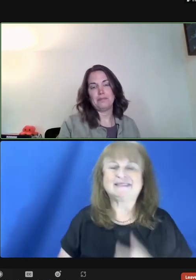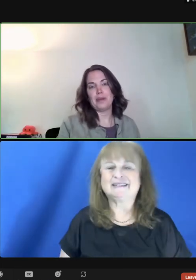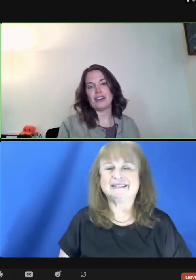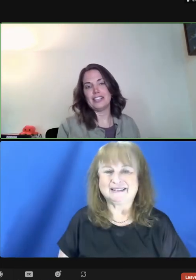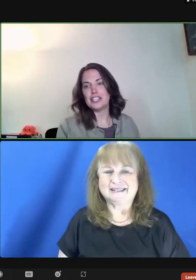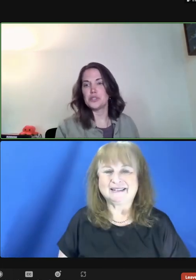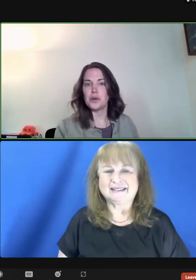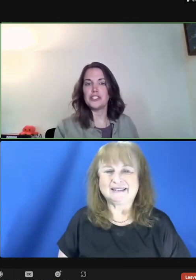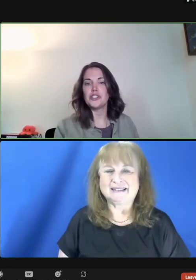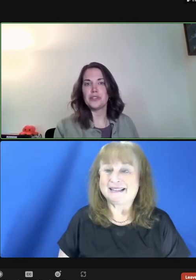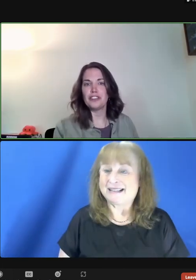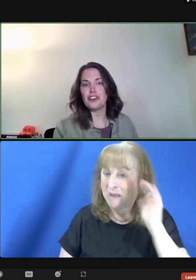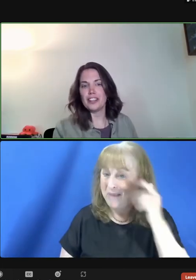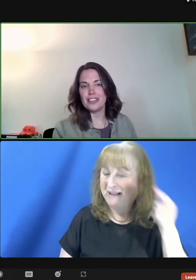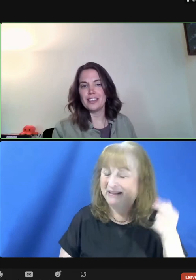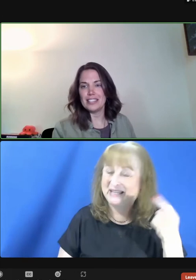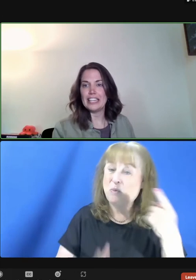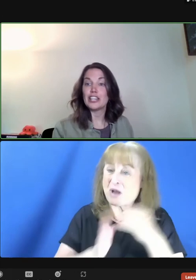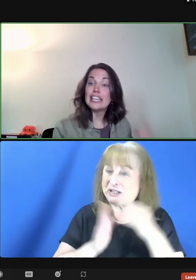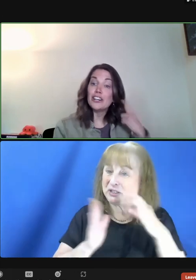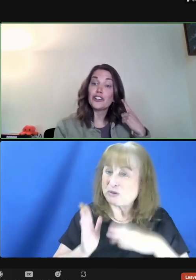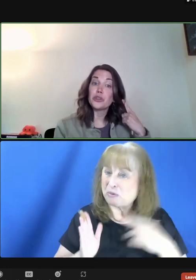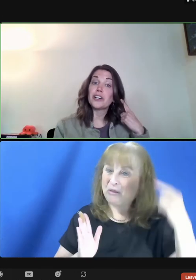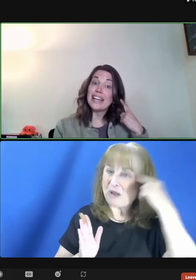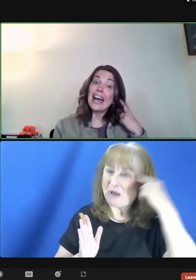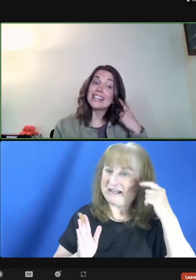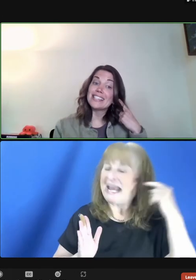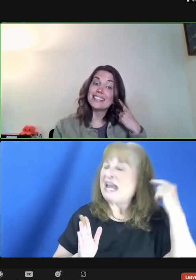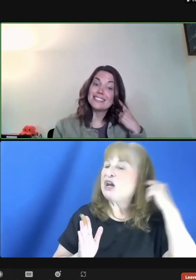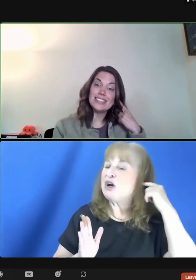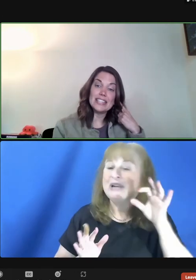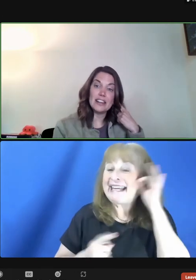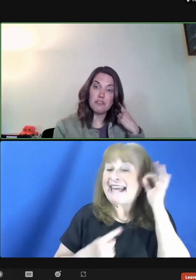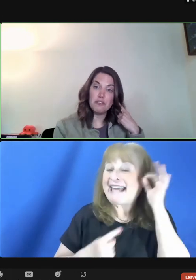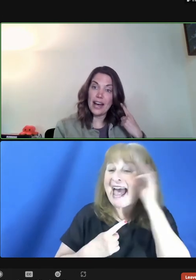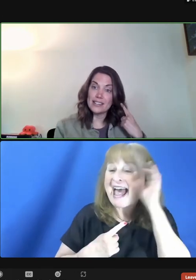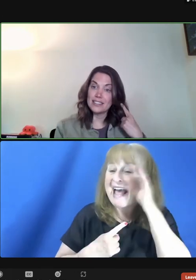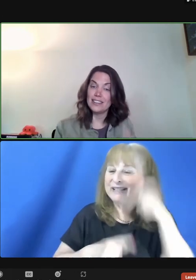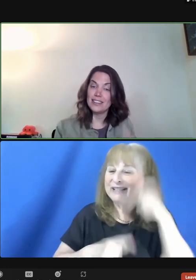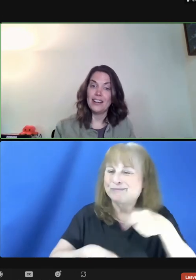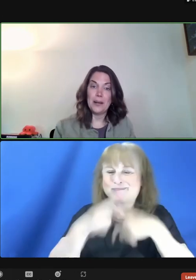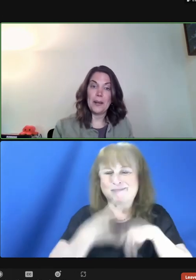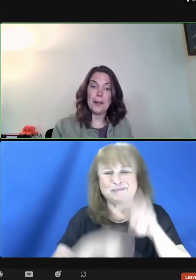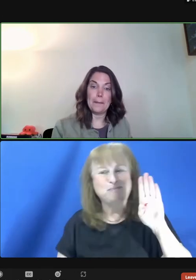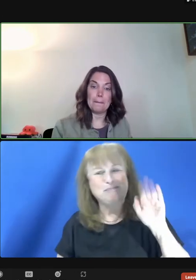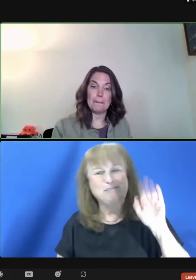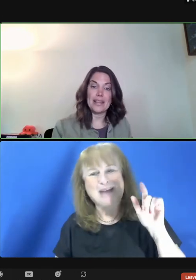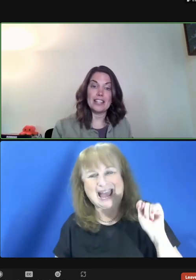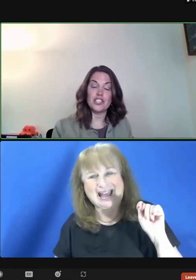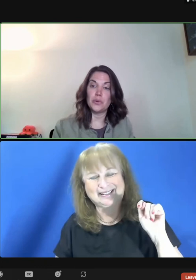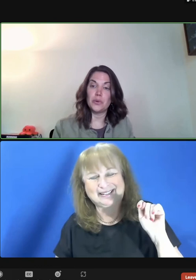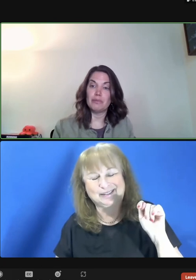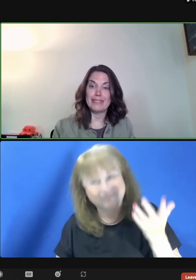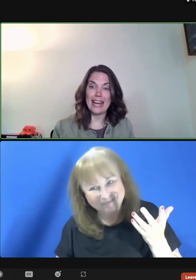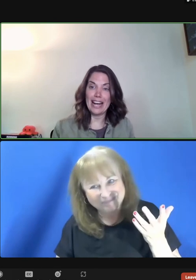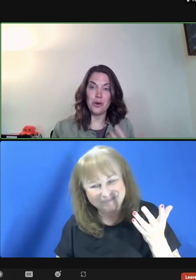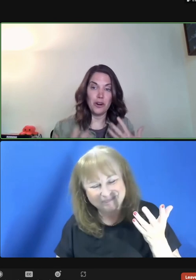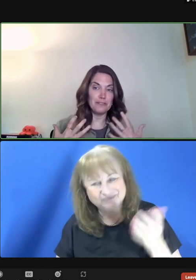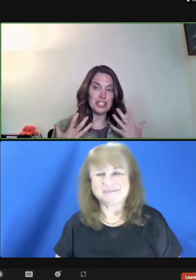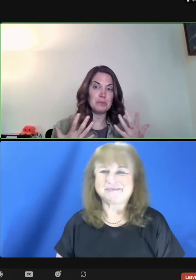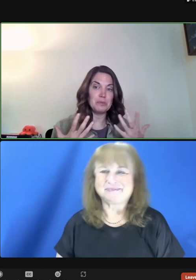That apparently this one student thought that he heard the word cat instead of bat. And